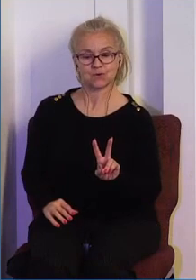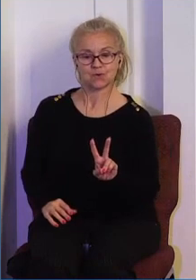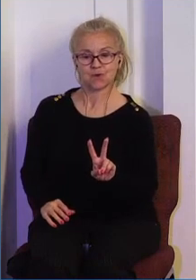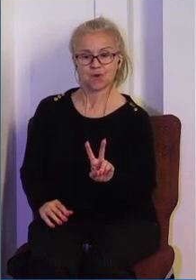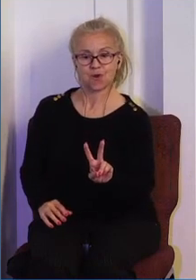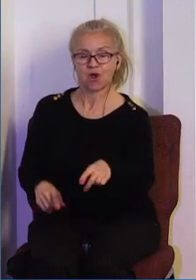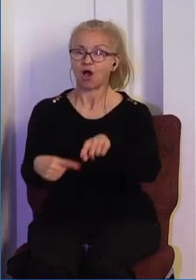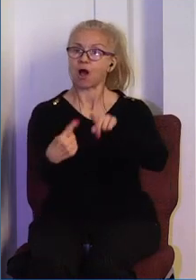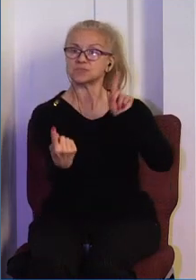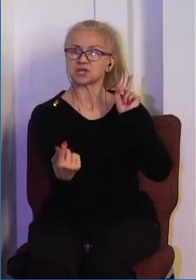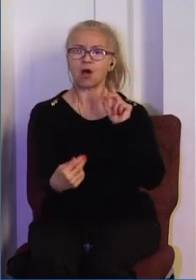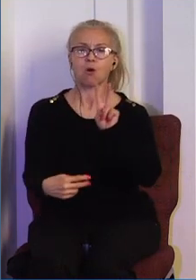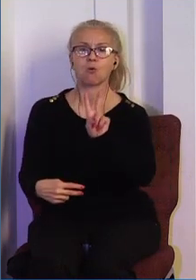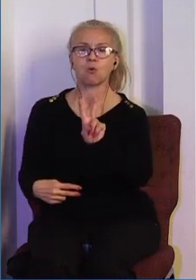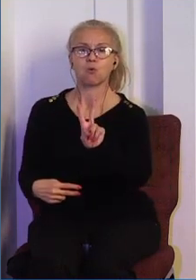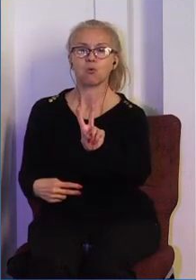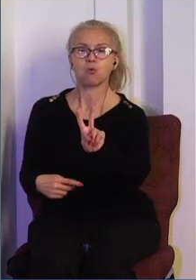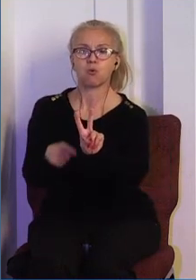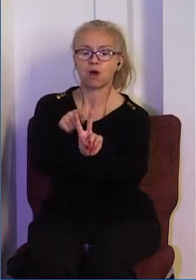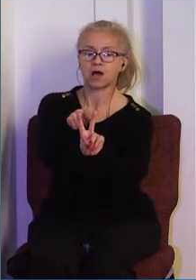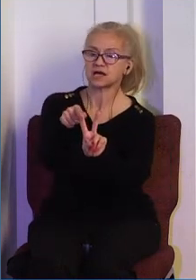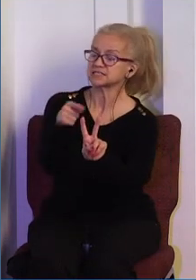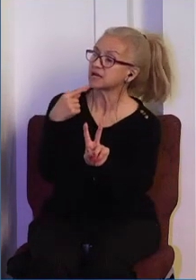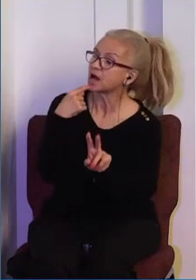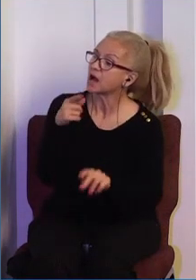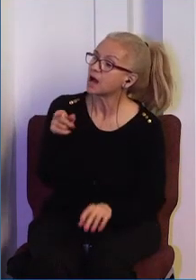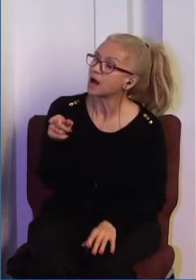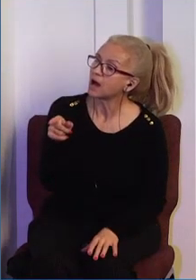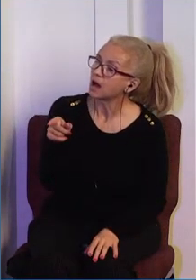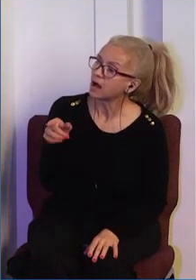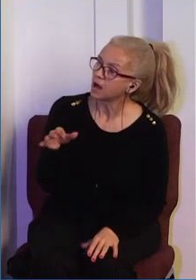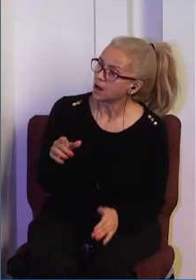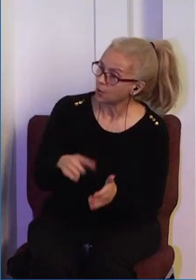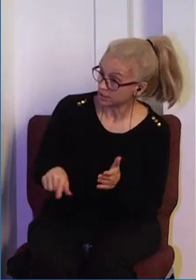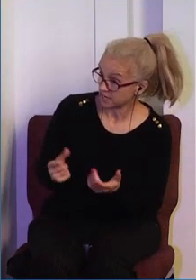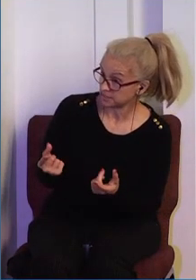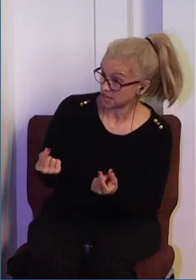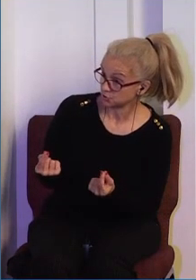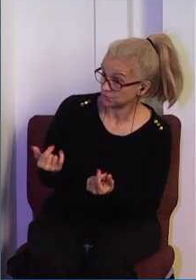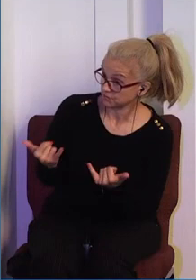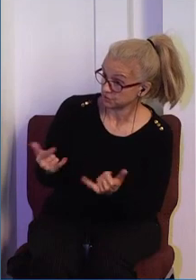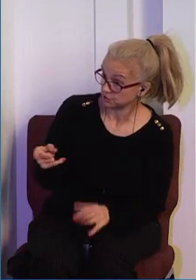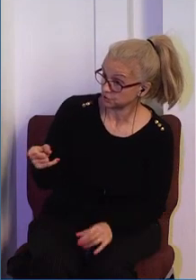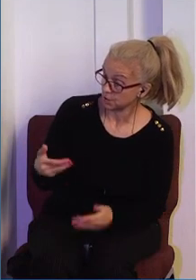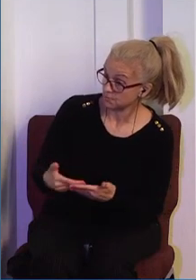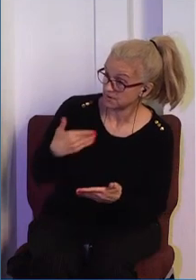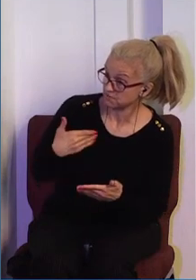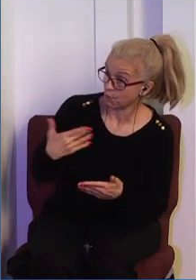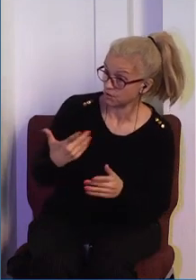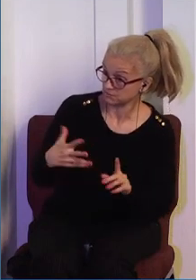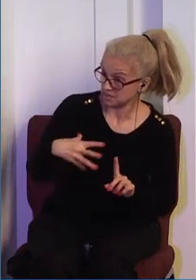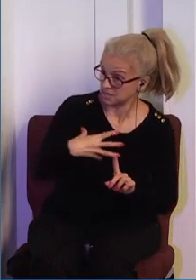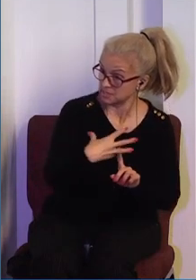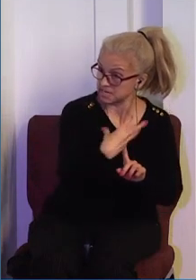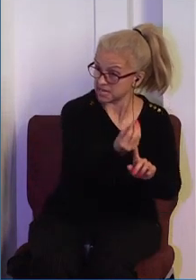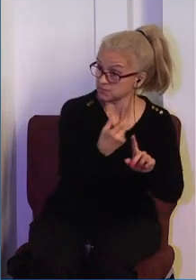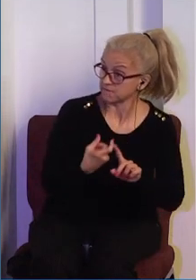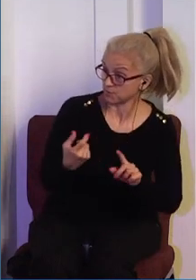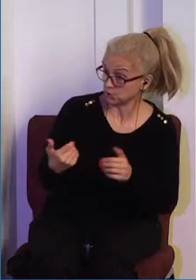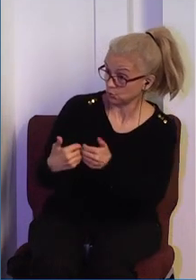other side, Elijah said to Elisha, "What can I do for you before I'm taken away from